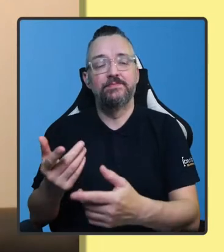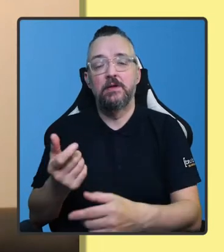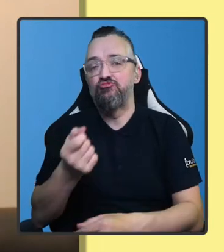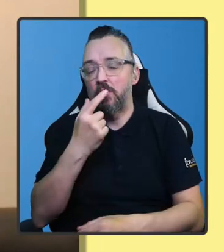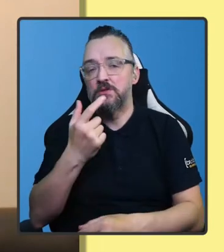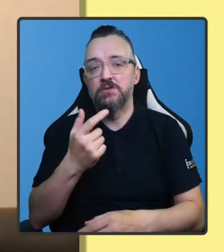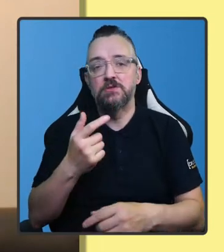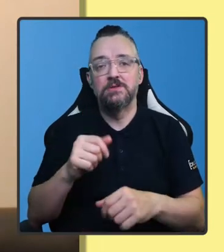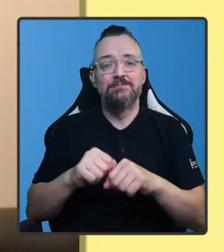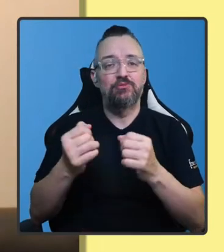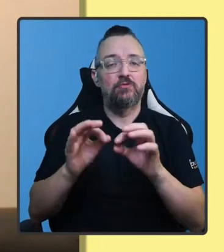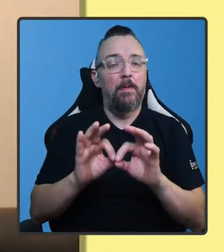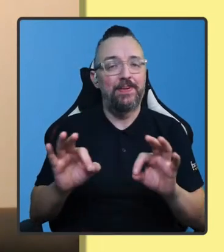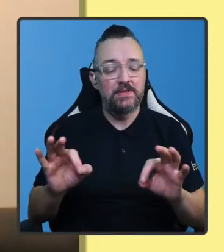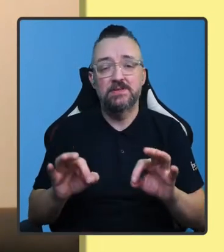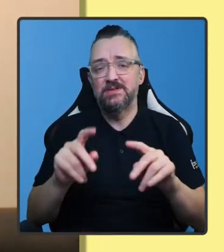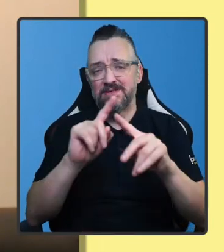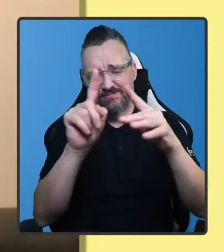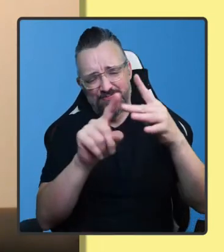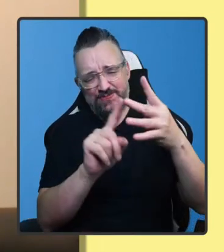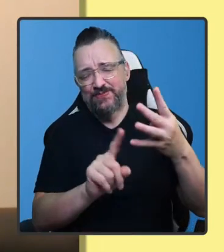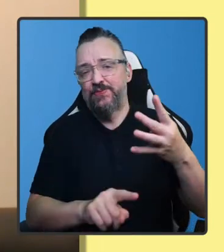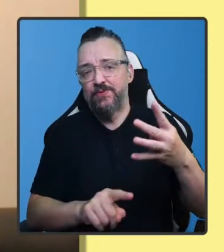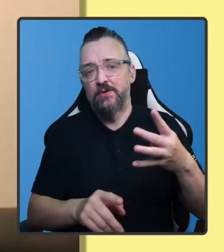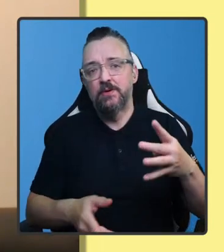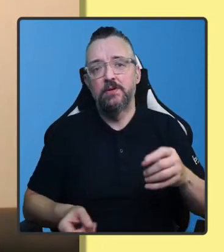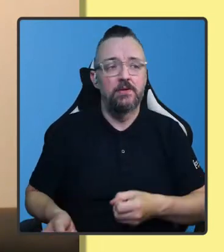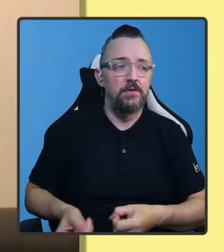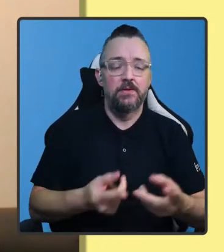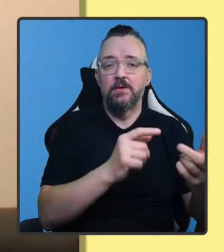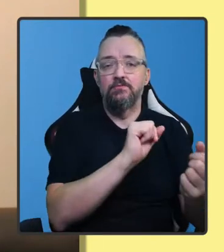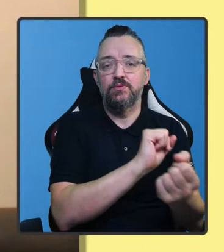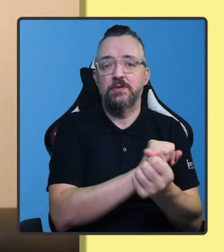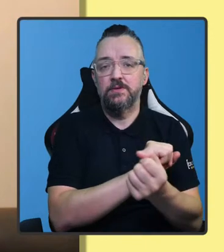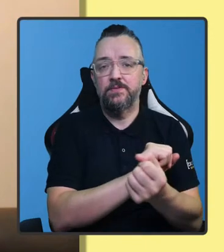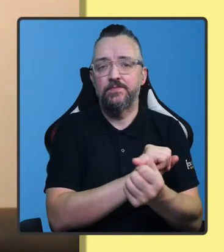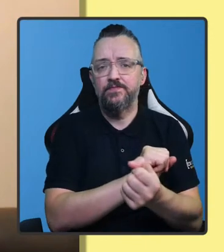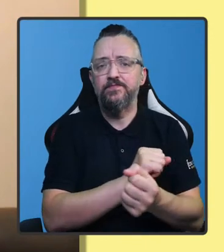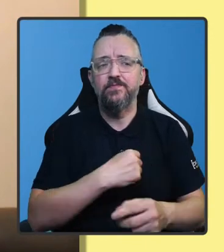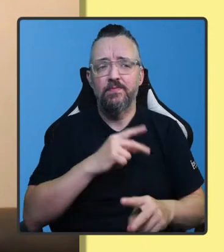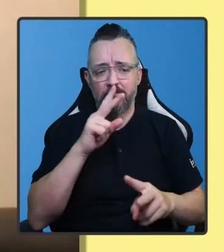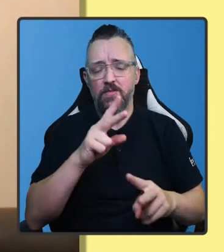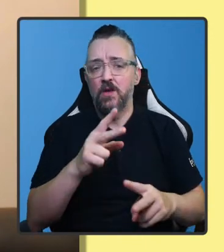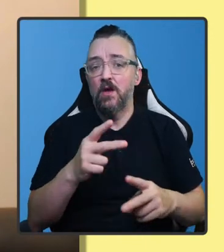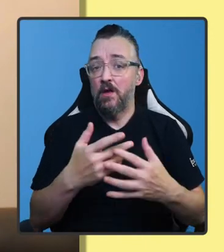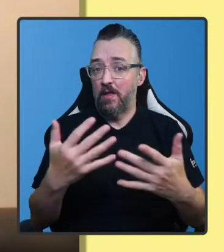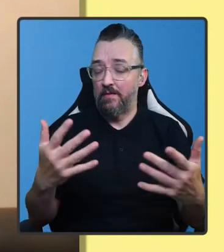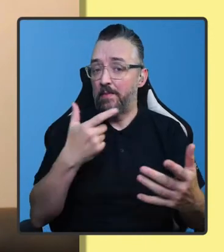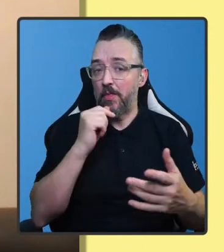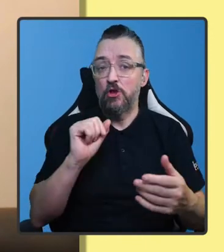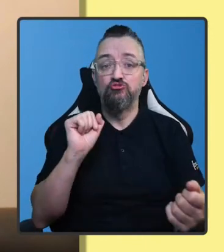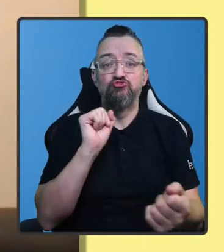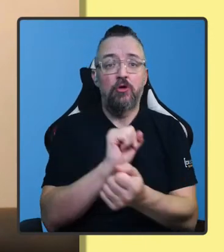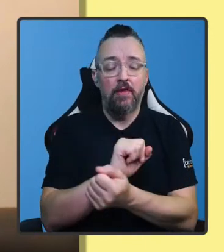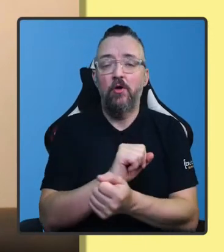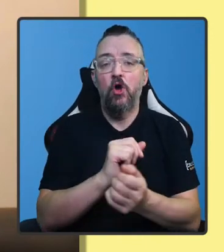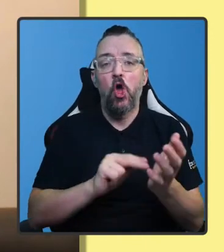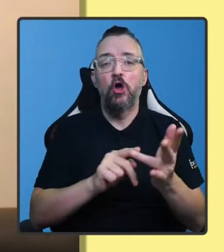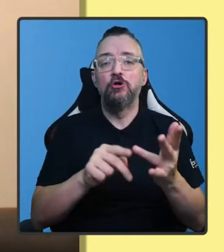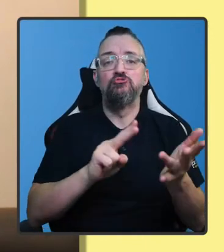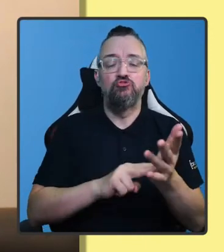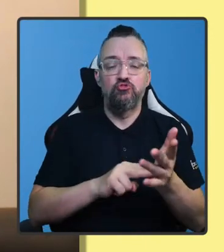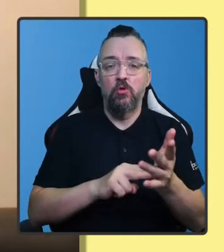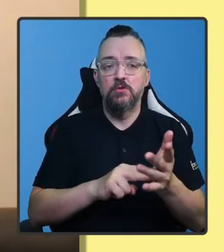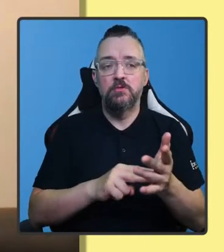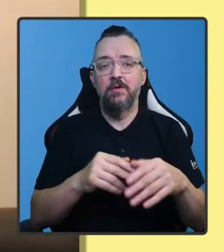peace, and other miscellaneous offences. Conference, we appear to be jailing a sizable number for non-violent or even nuisance